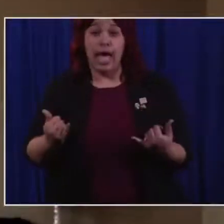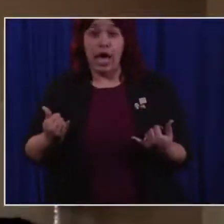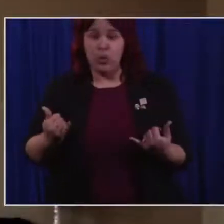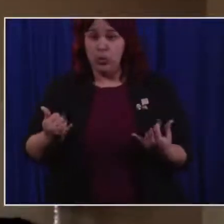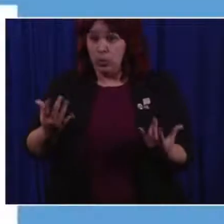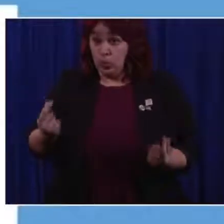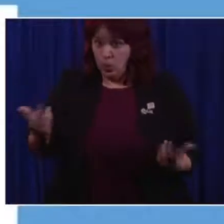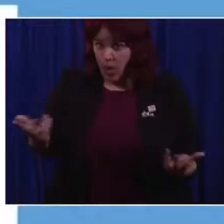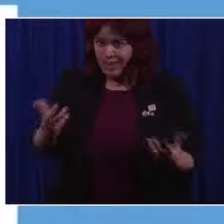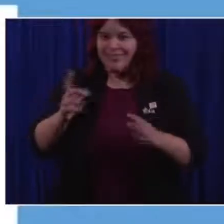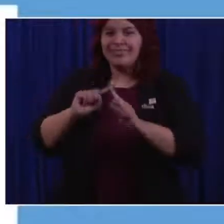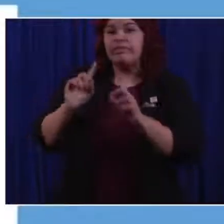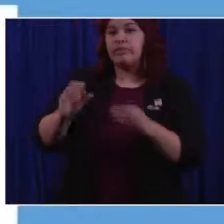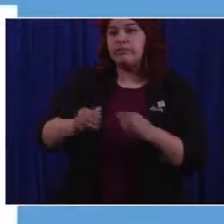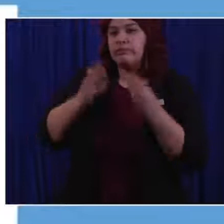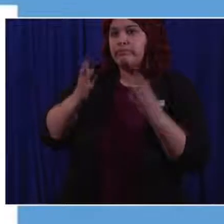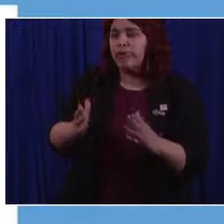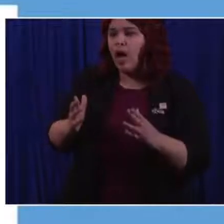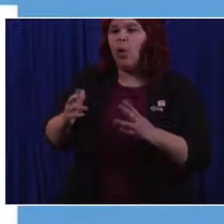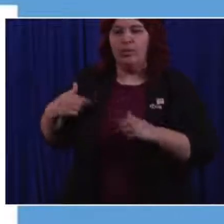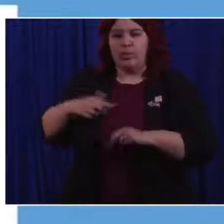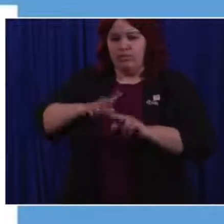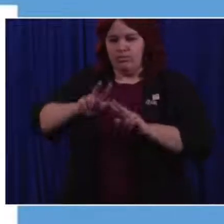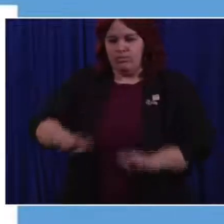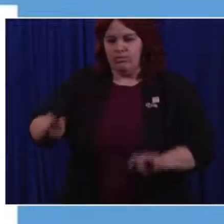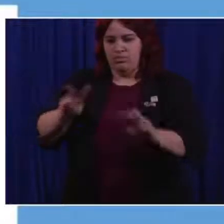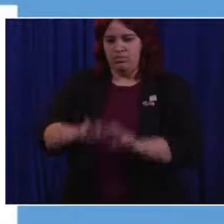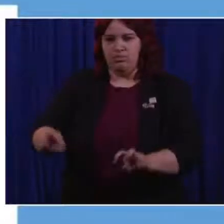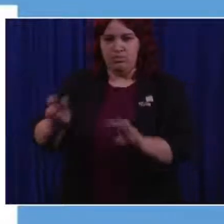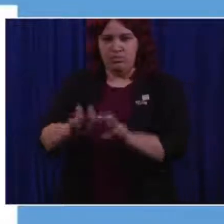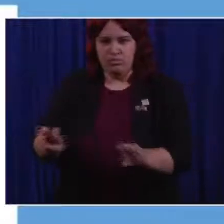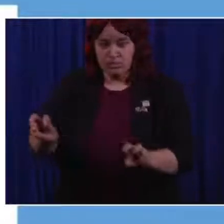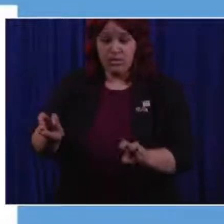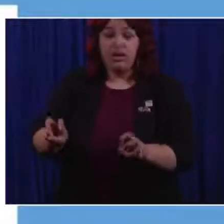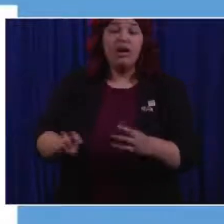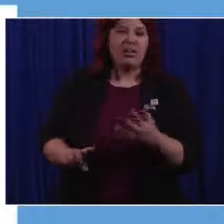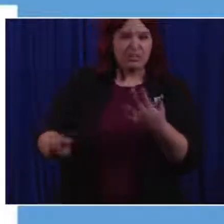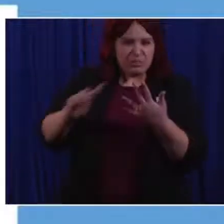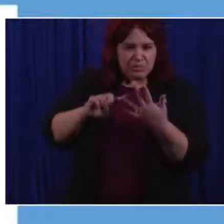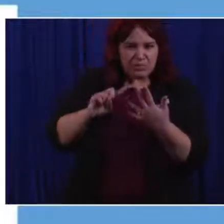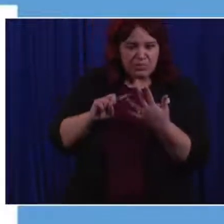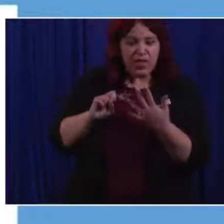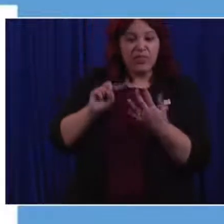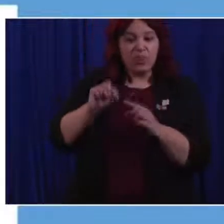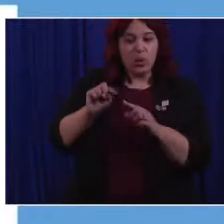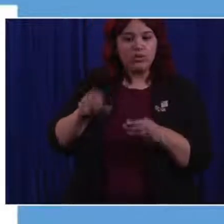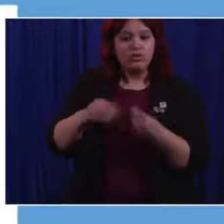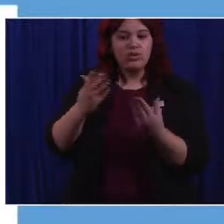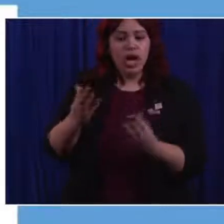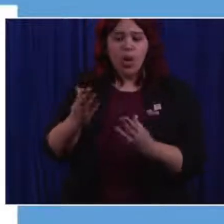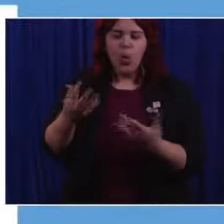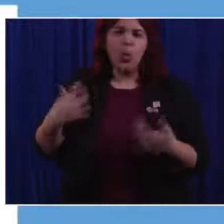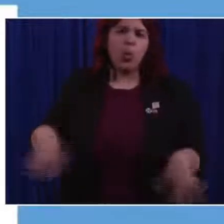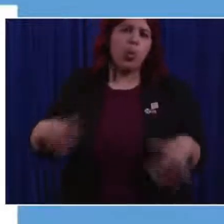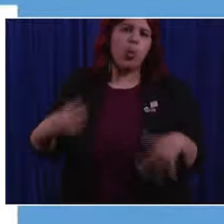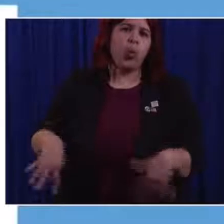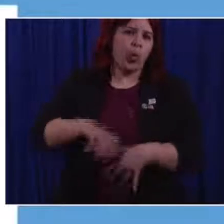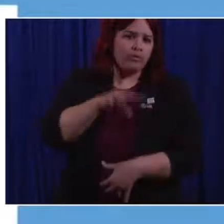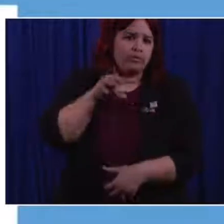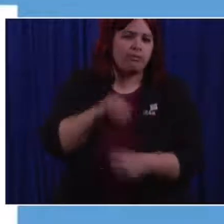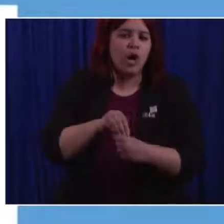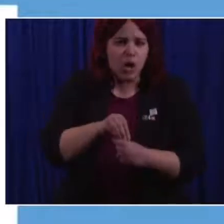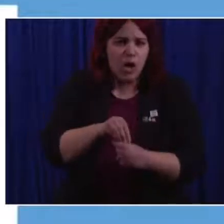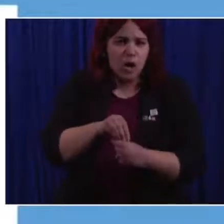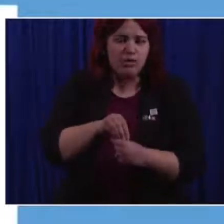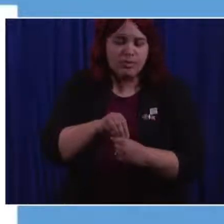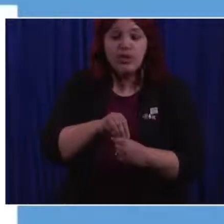many third-party key relationships that are involved in the delivery of all these services to Ohio citizens. We are making sure that we're looking